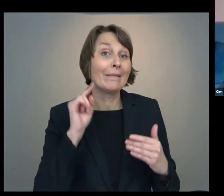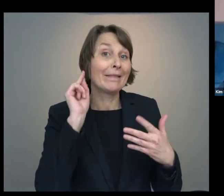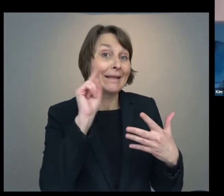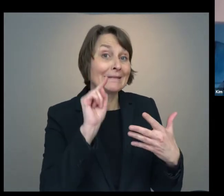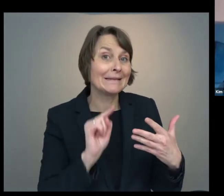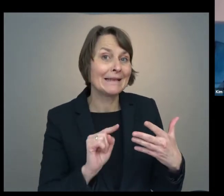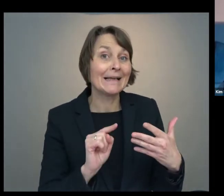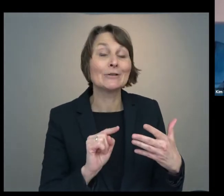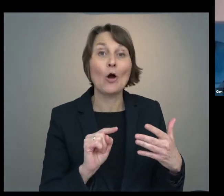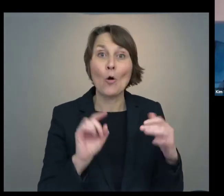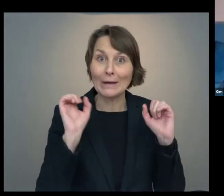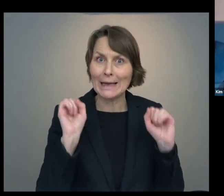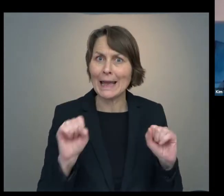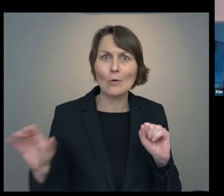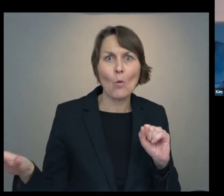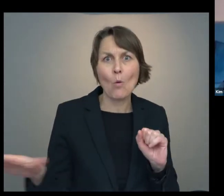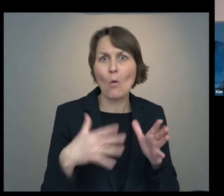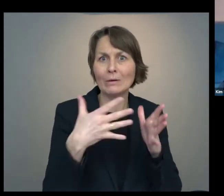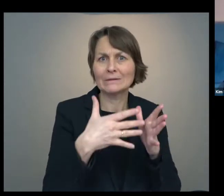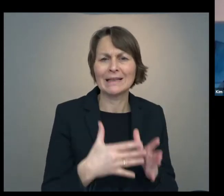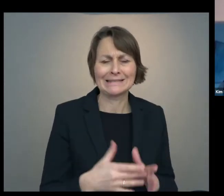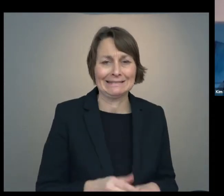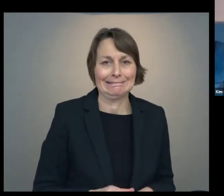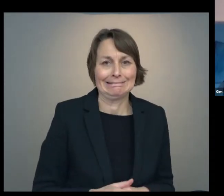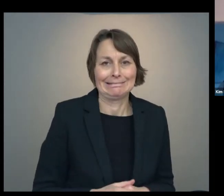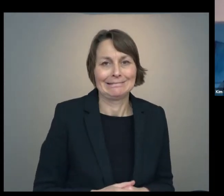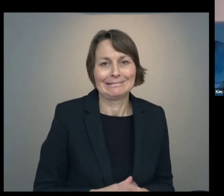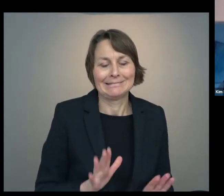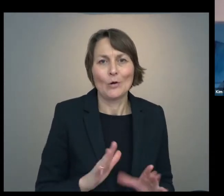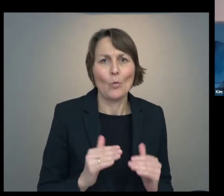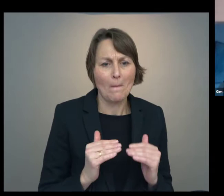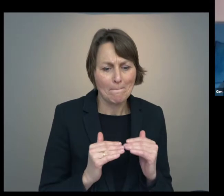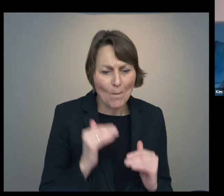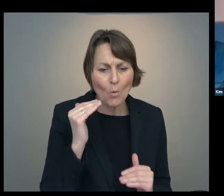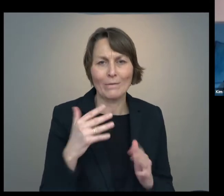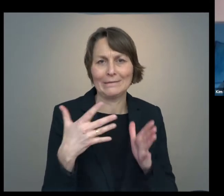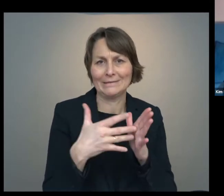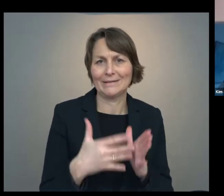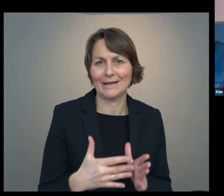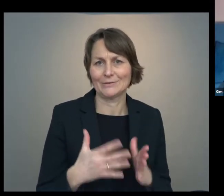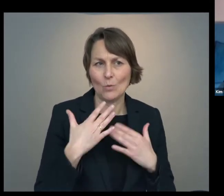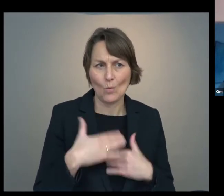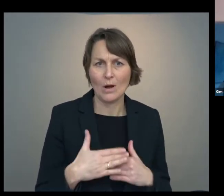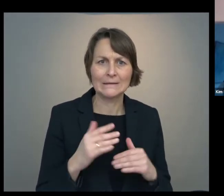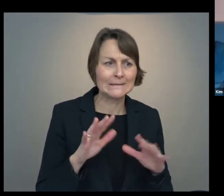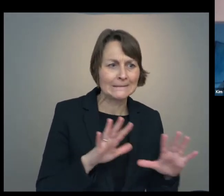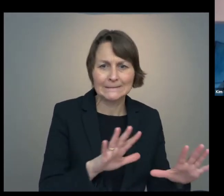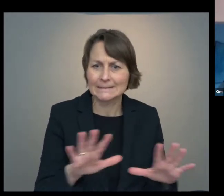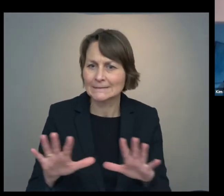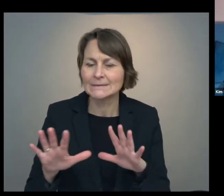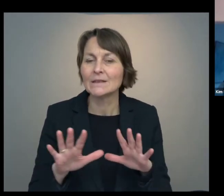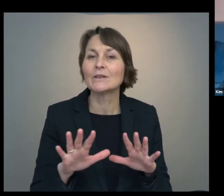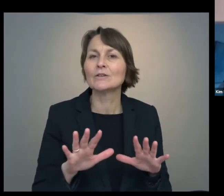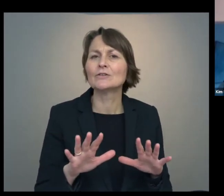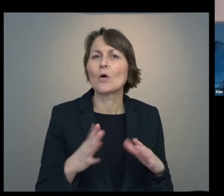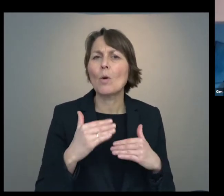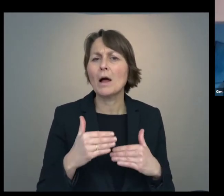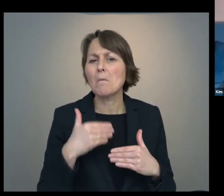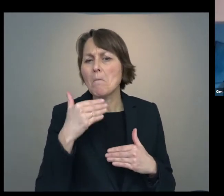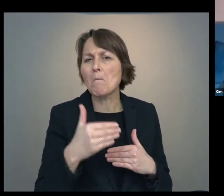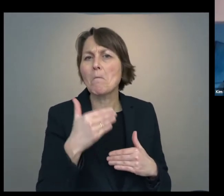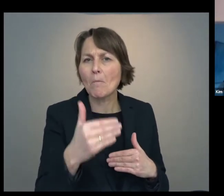But we're nowhere near where we want to be in terms of test coverage. Like, we want more tests, and we want